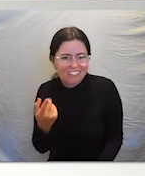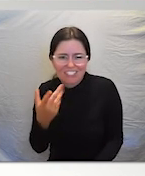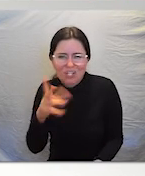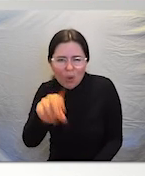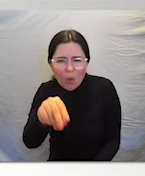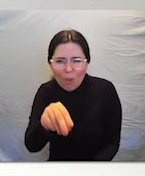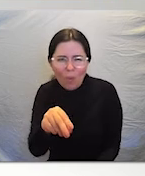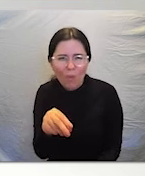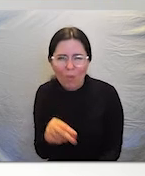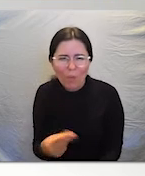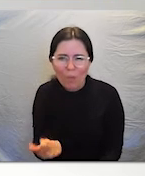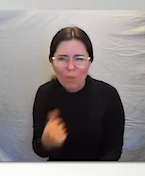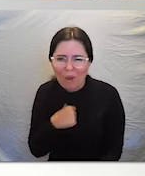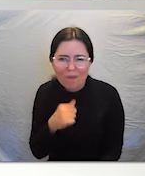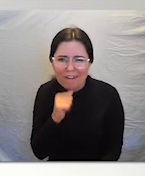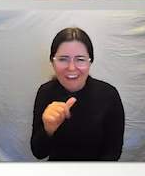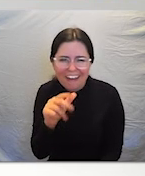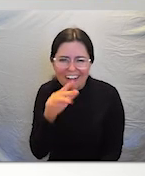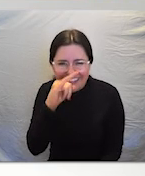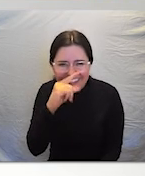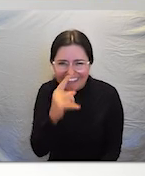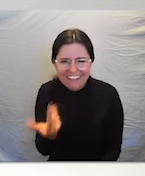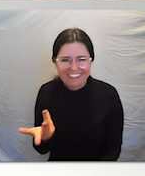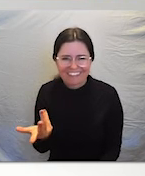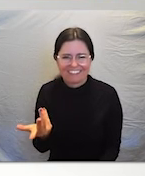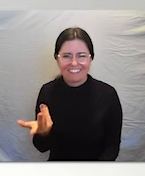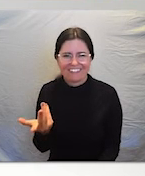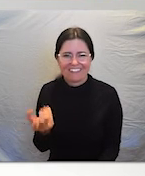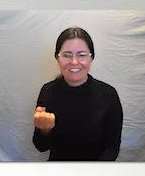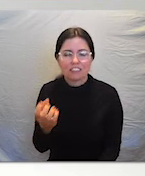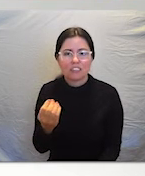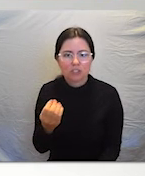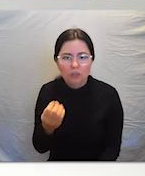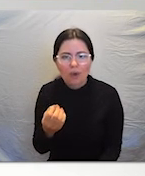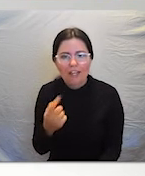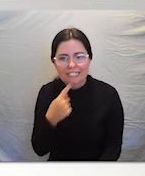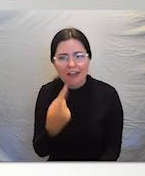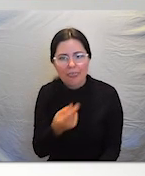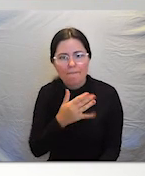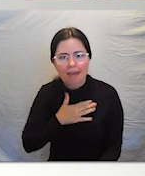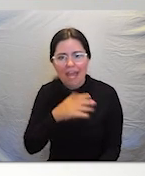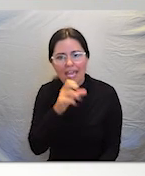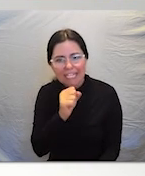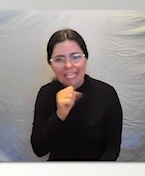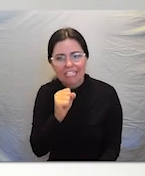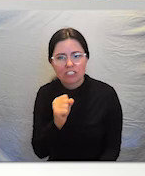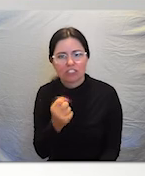no, I'm not a kid. I've done that too. I had to tell them my age and everything.